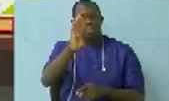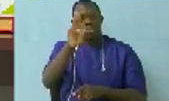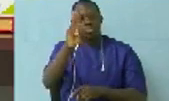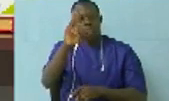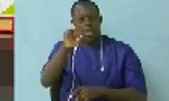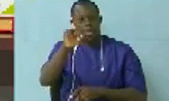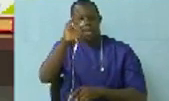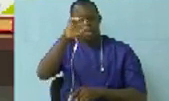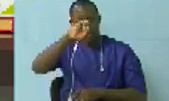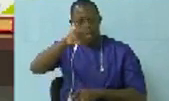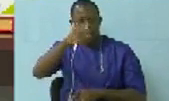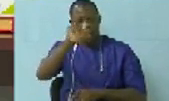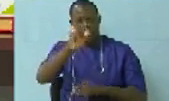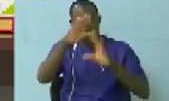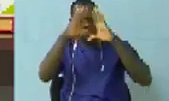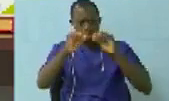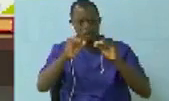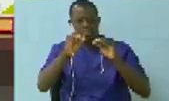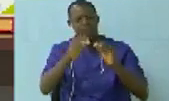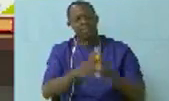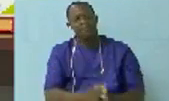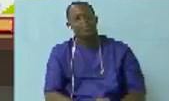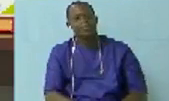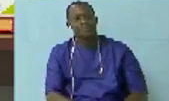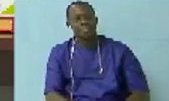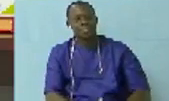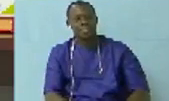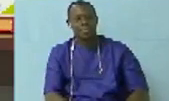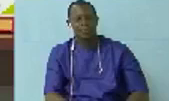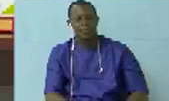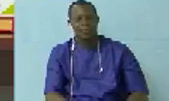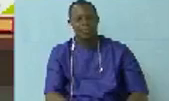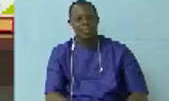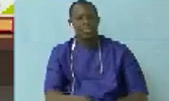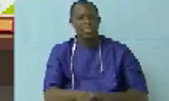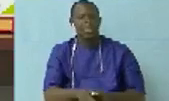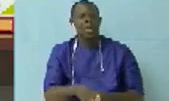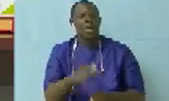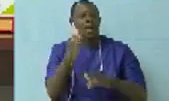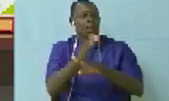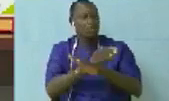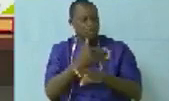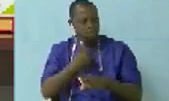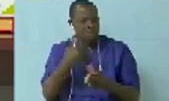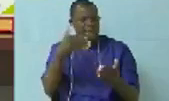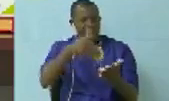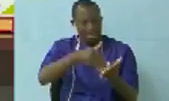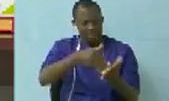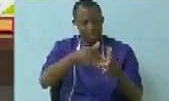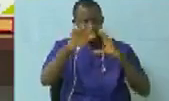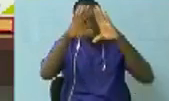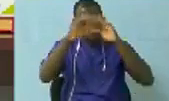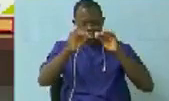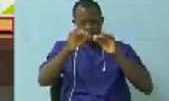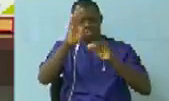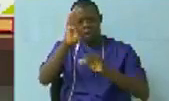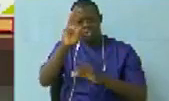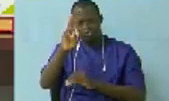office. Then when I was there, Bunja called Jah, Captain Abdukarim Jah then.